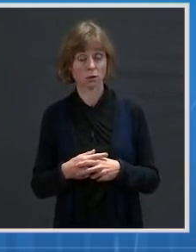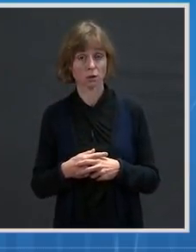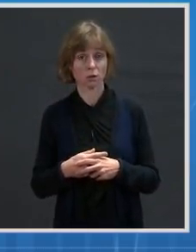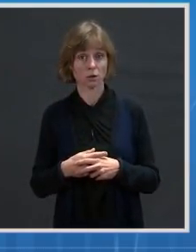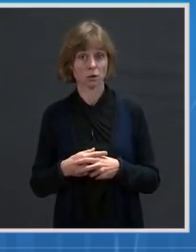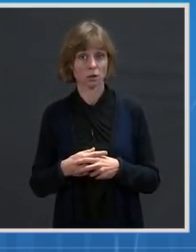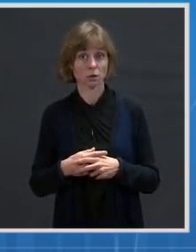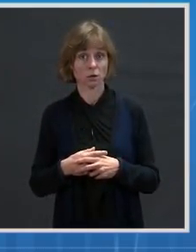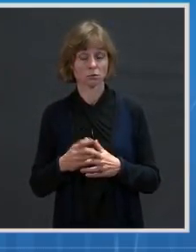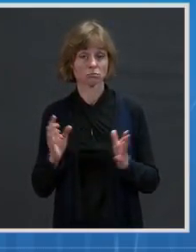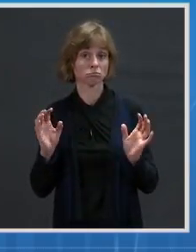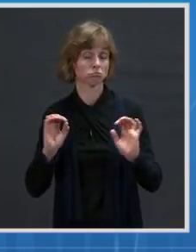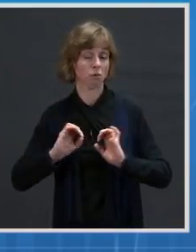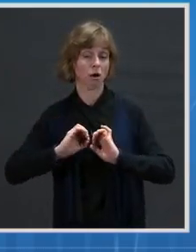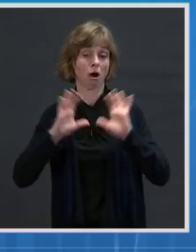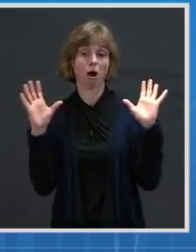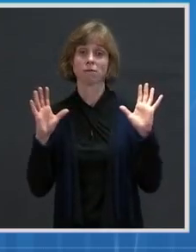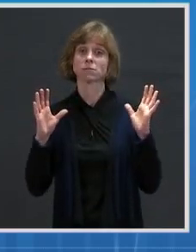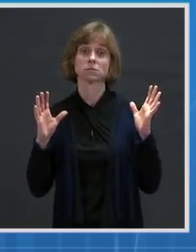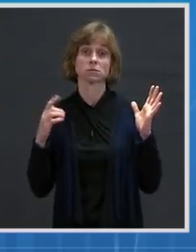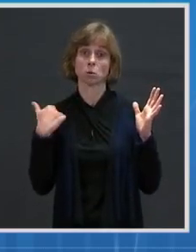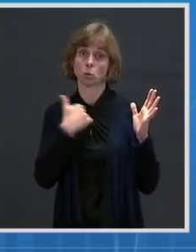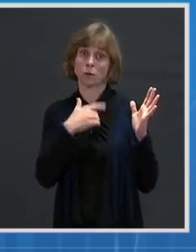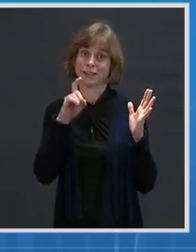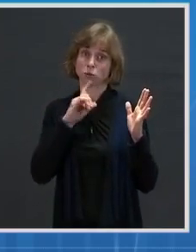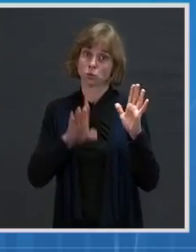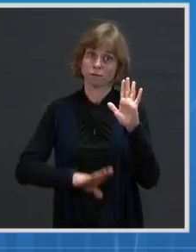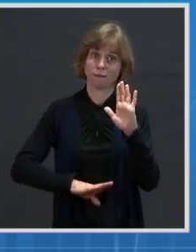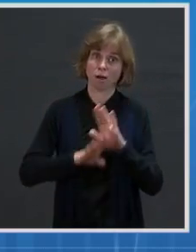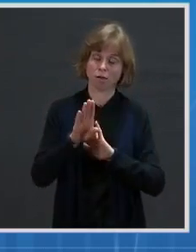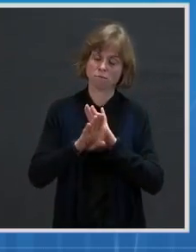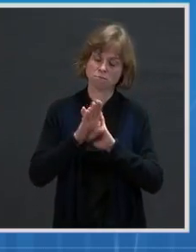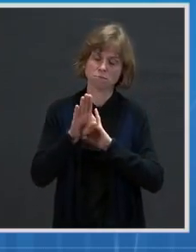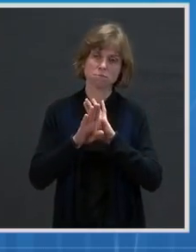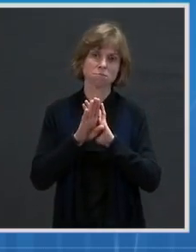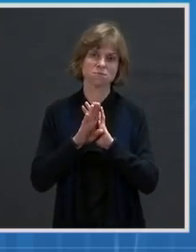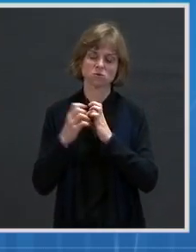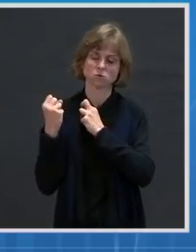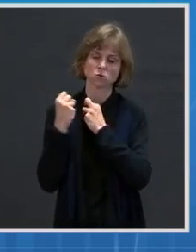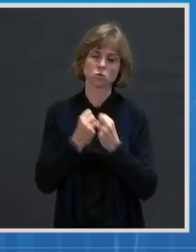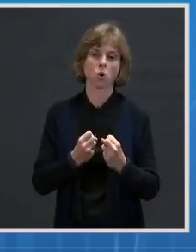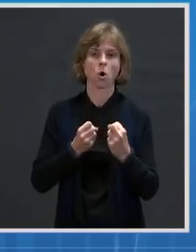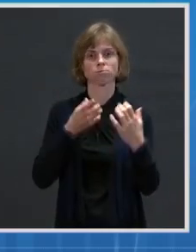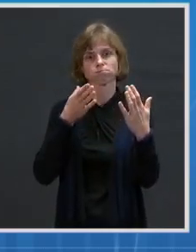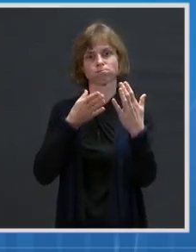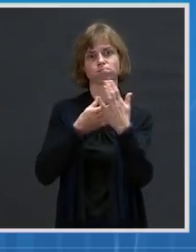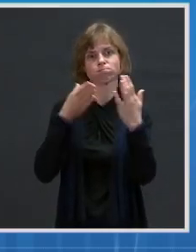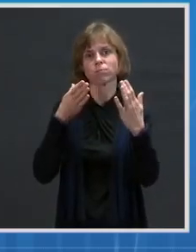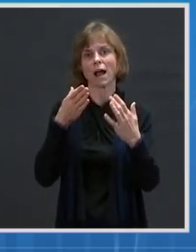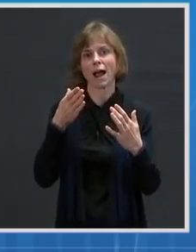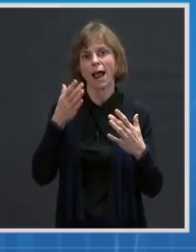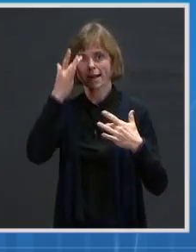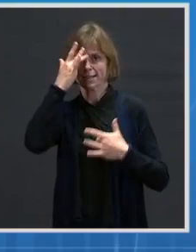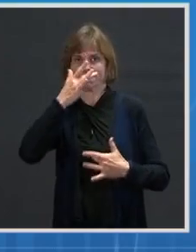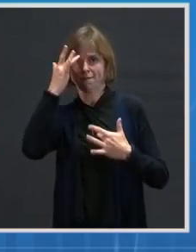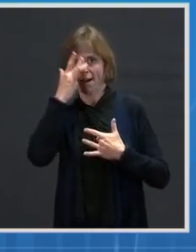in this, is the development of potent antivirals directly acting